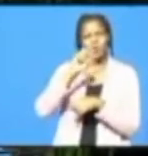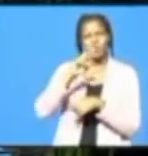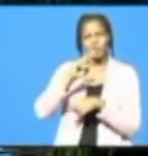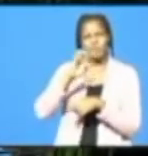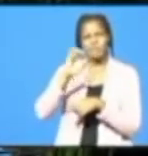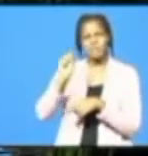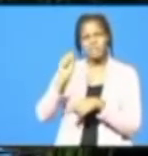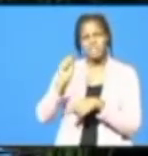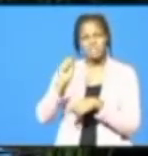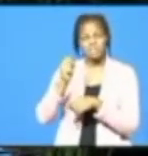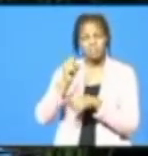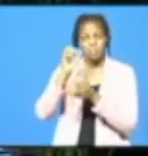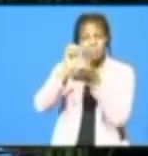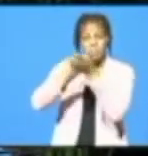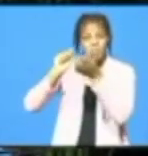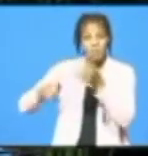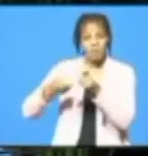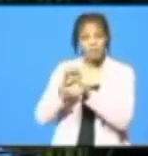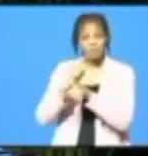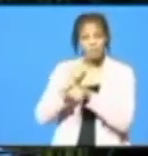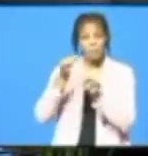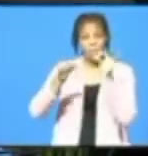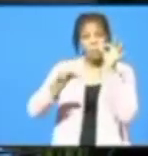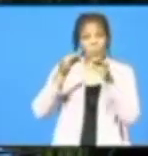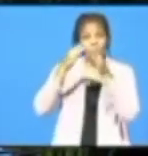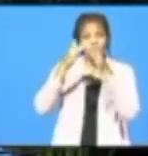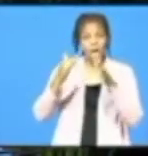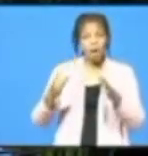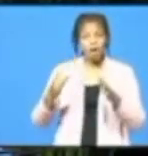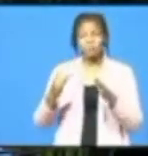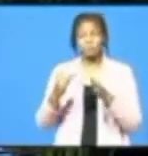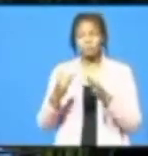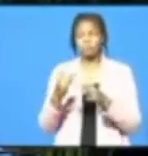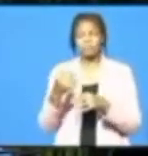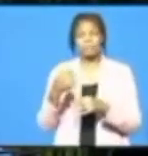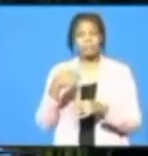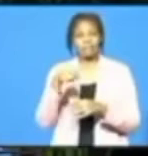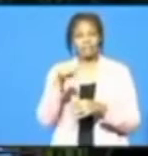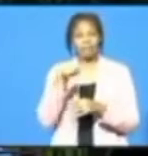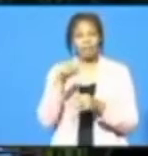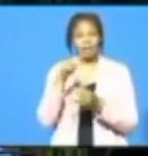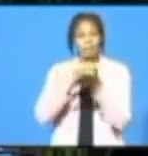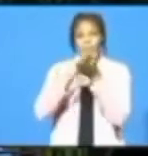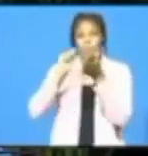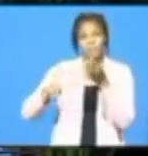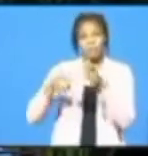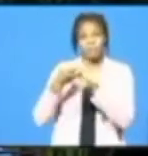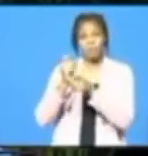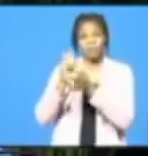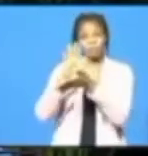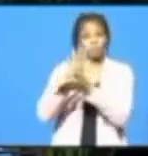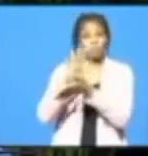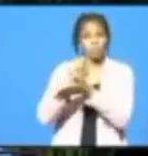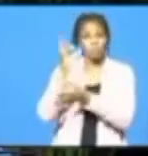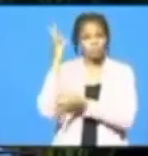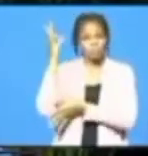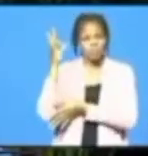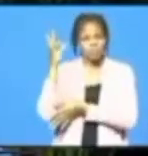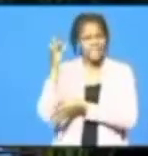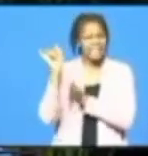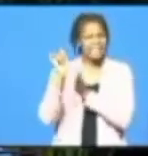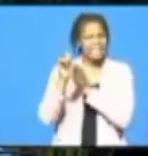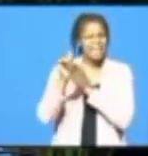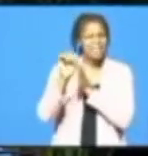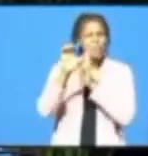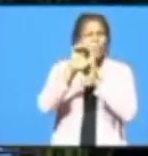from courtrooms. They have removed it from schools, and they're preaching that the